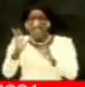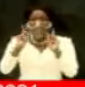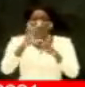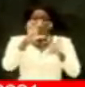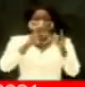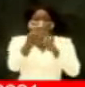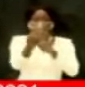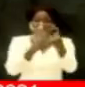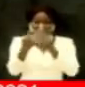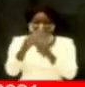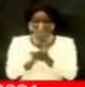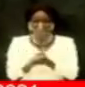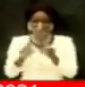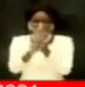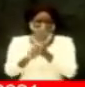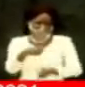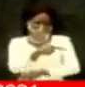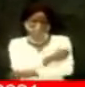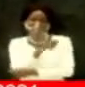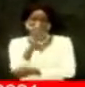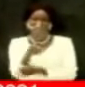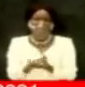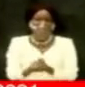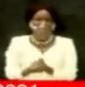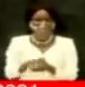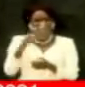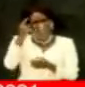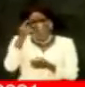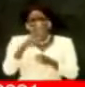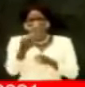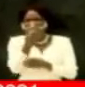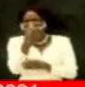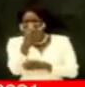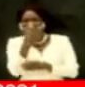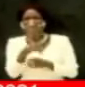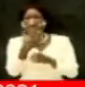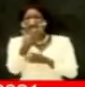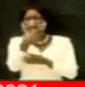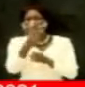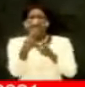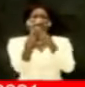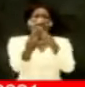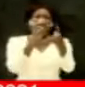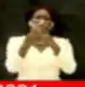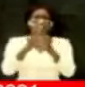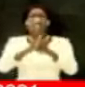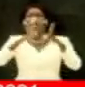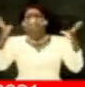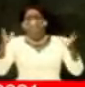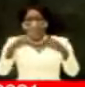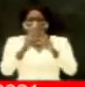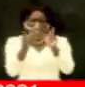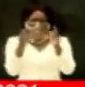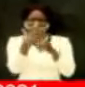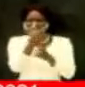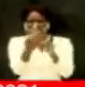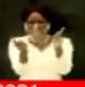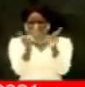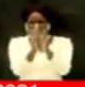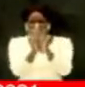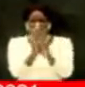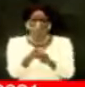Oxford AstraZeneca. As you are going, I know you have talked a lot in Chichewa. Just briefly in English, tell us, how does it feel to get the